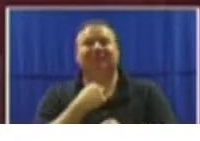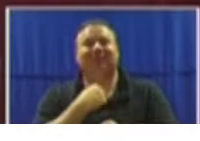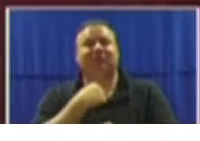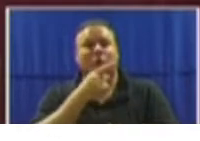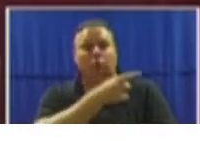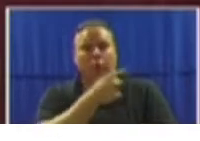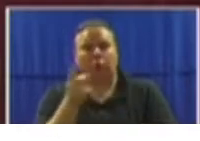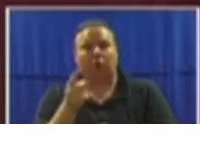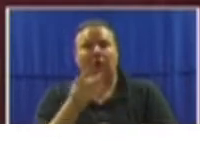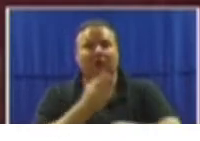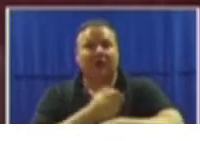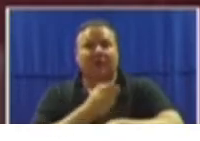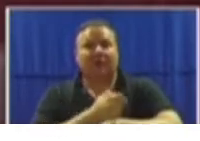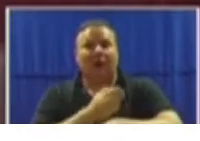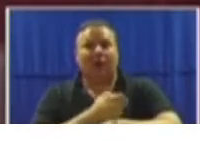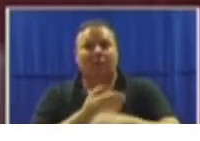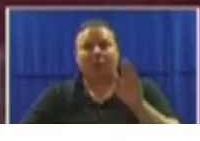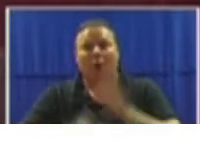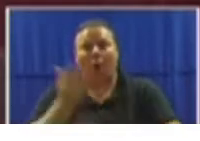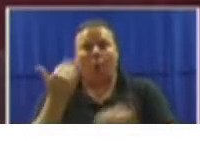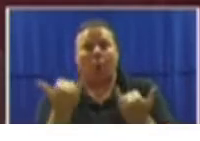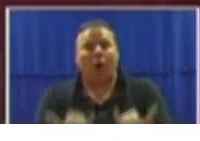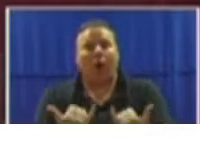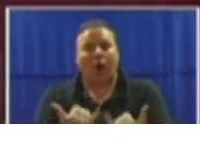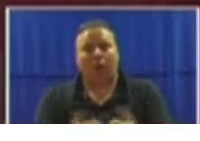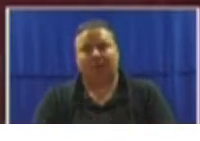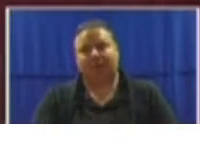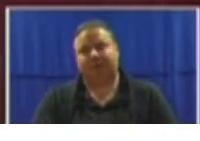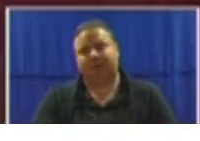your time to go has come.